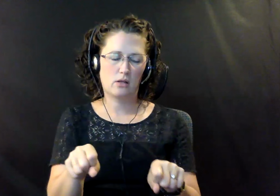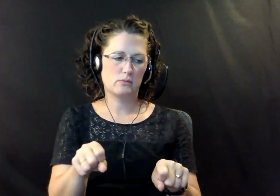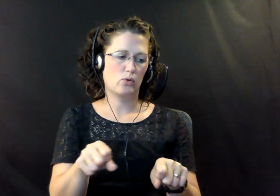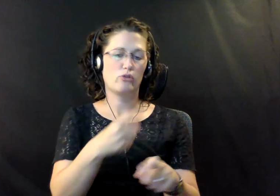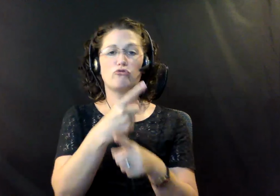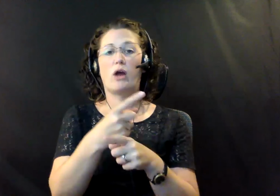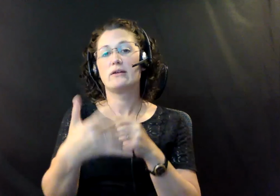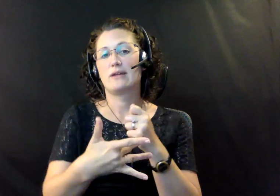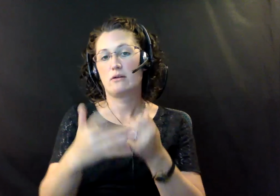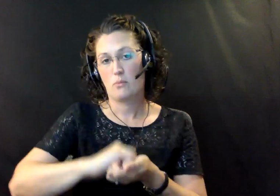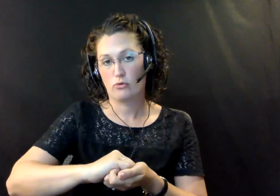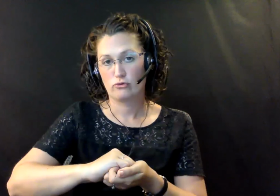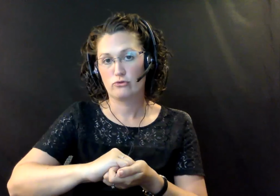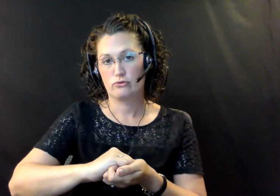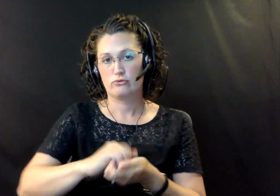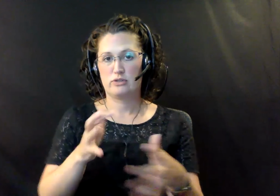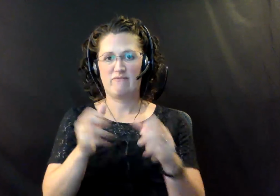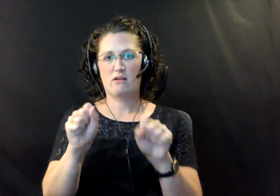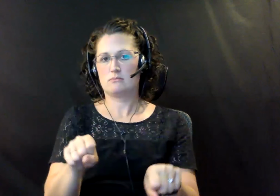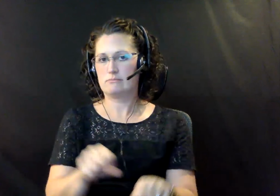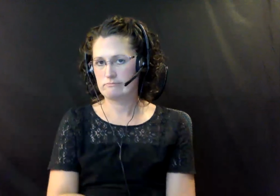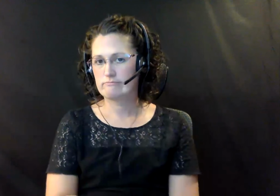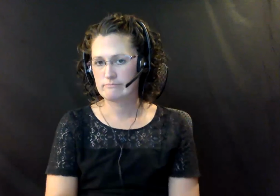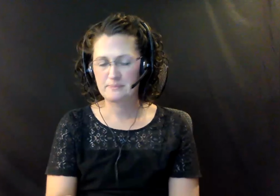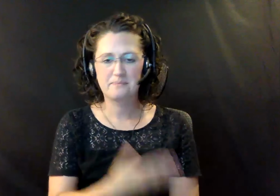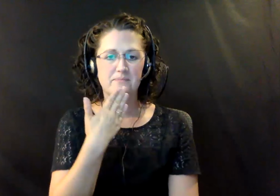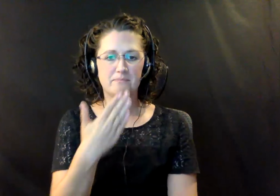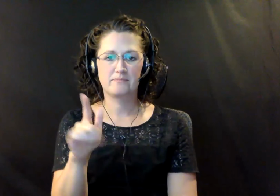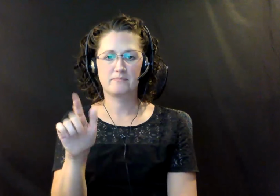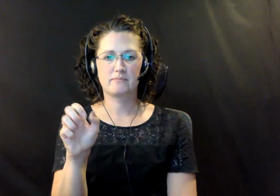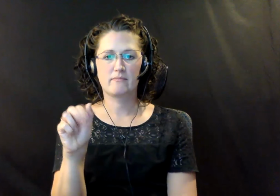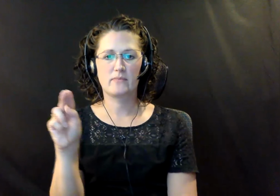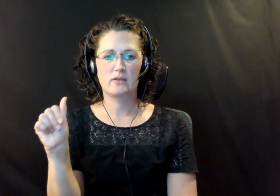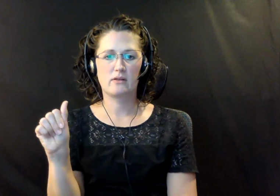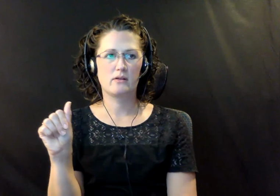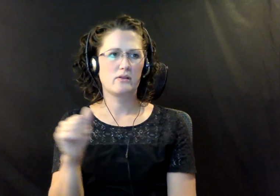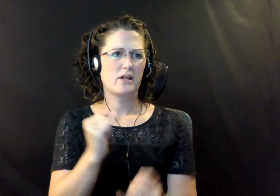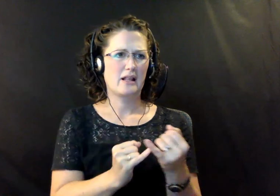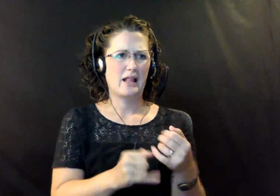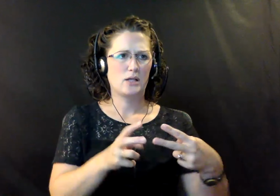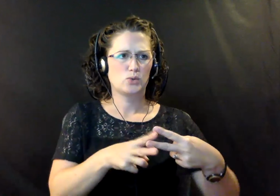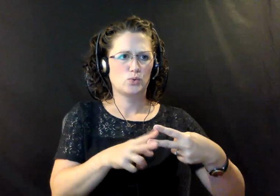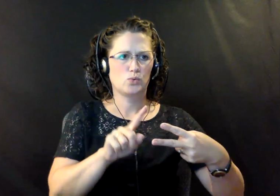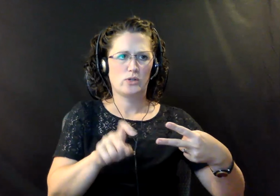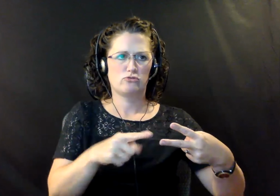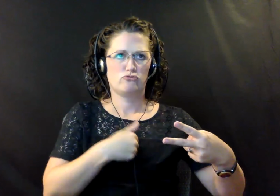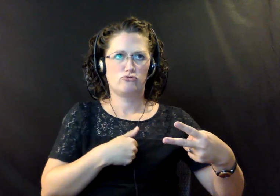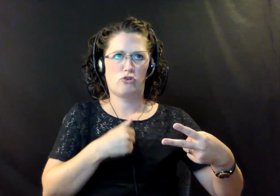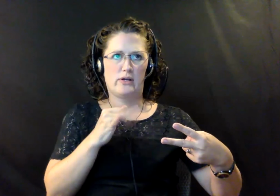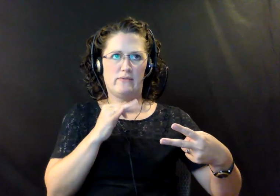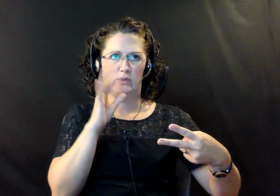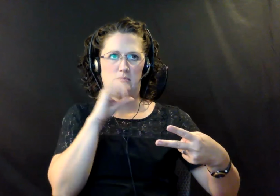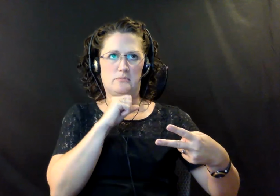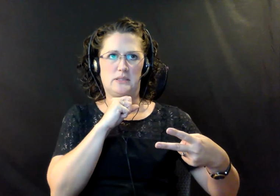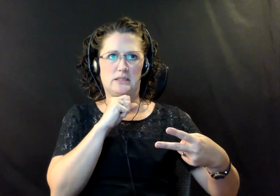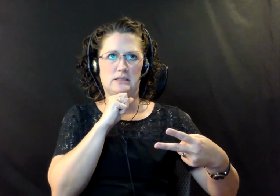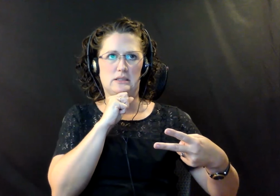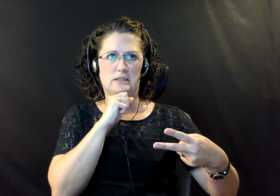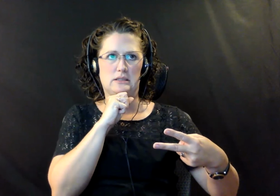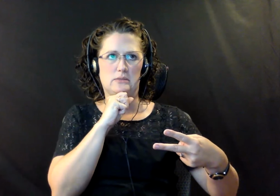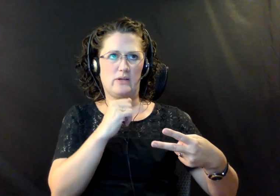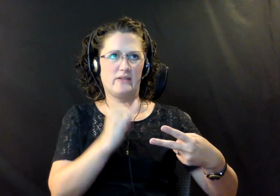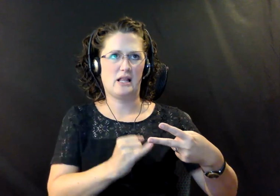as possible. All right, thanks, Leanne. We're going to leave these last two questions. Sorry if we don't get to your questions, but we have these last two.